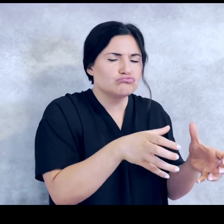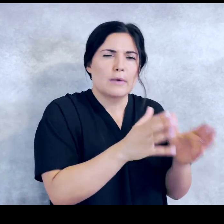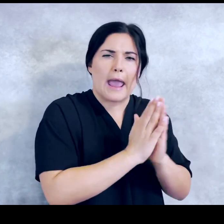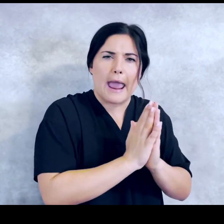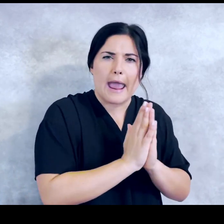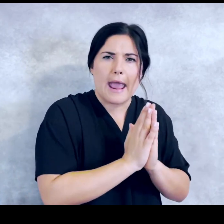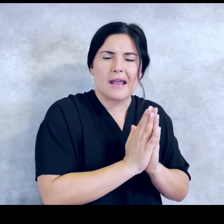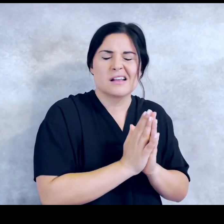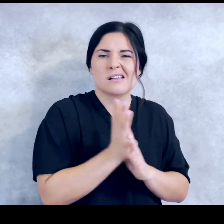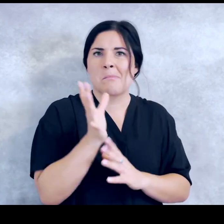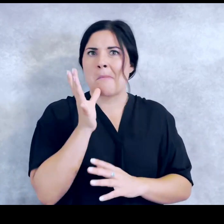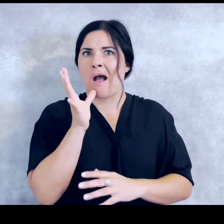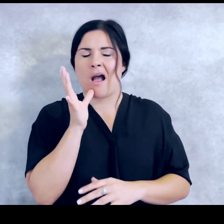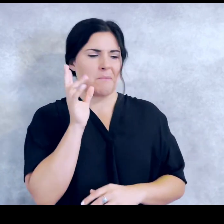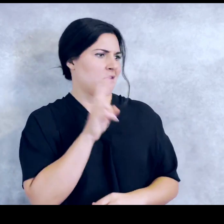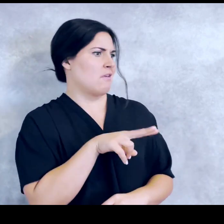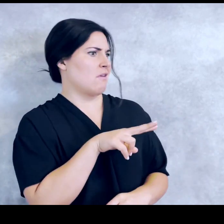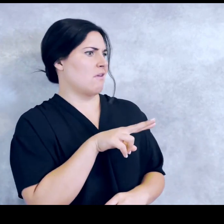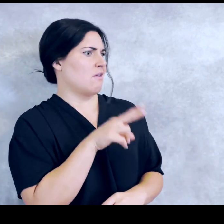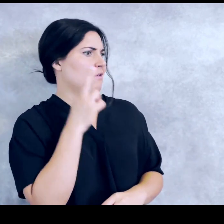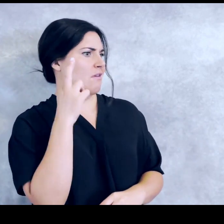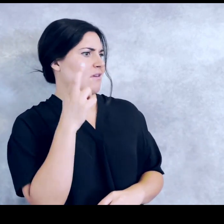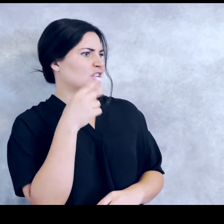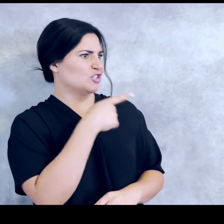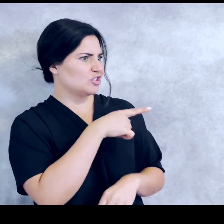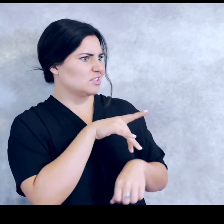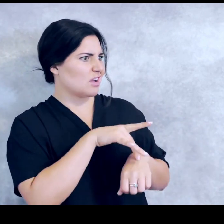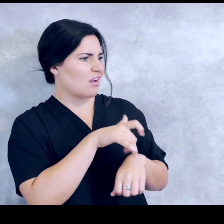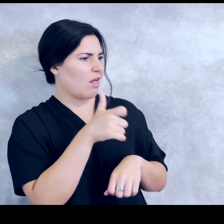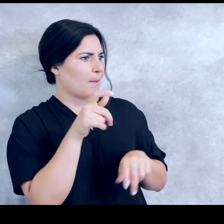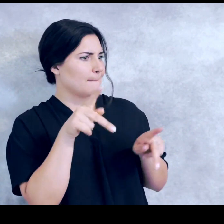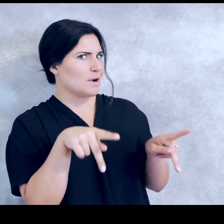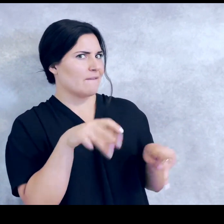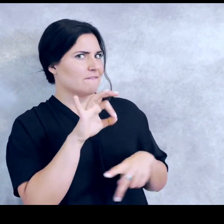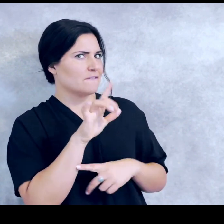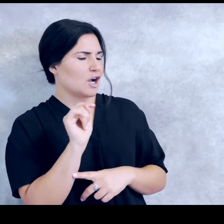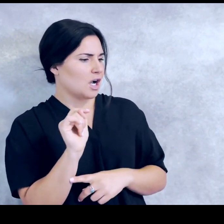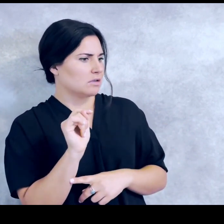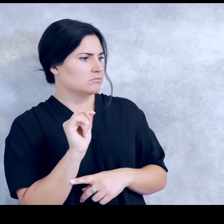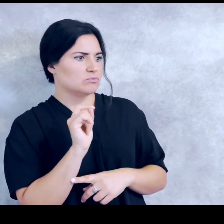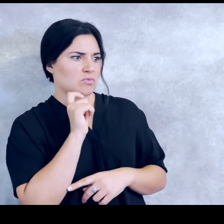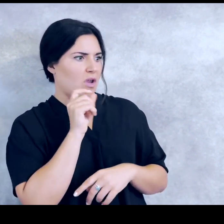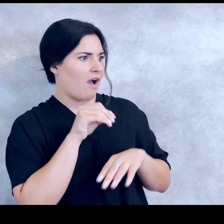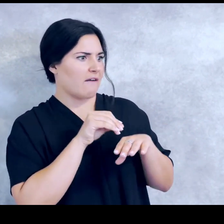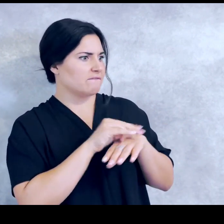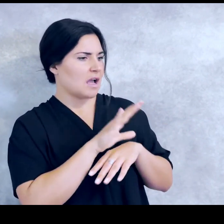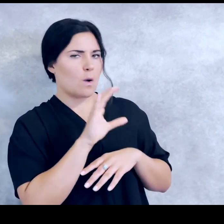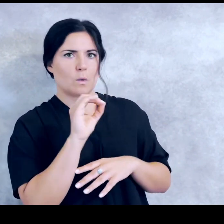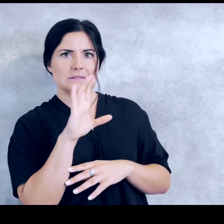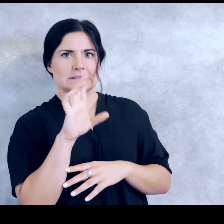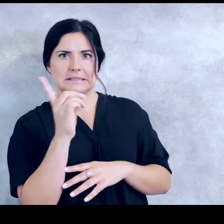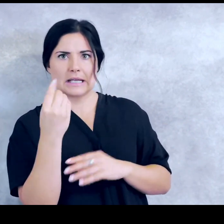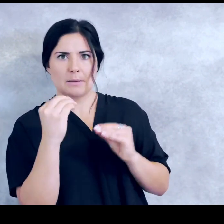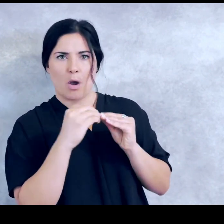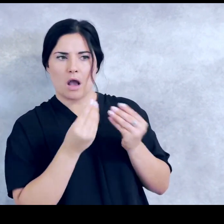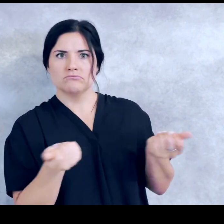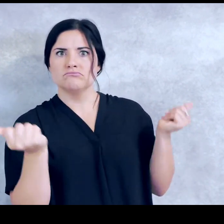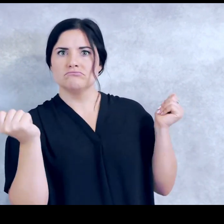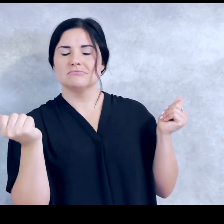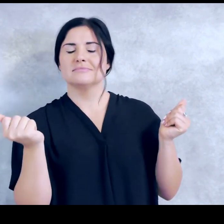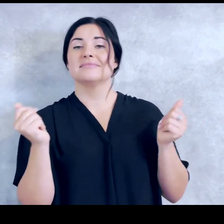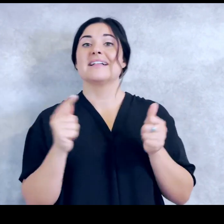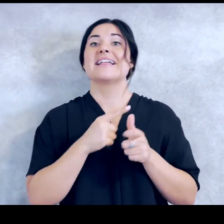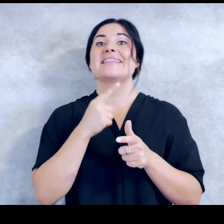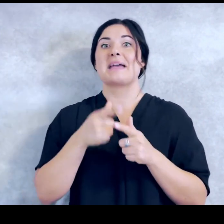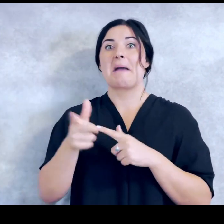homeless foot. And that was when my mom realized, like, is he touching someone else's foot? That it doesn't, wow. You know? So it didn't